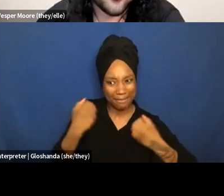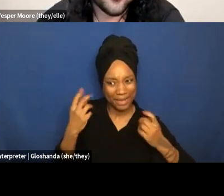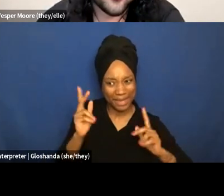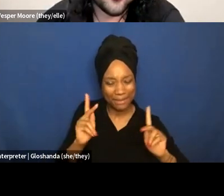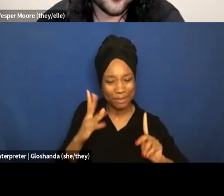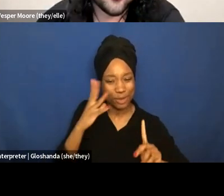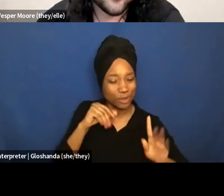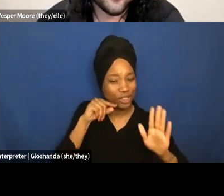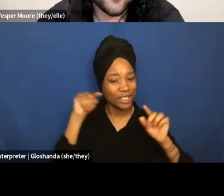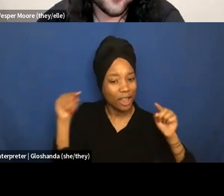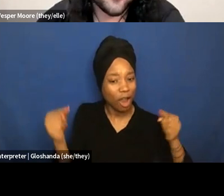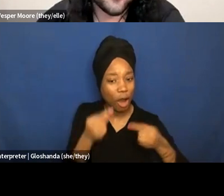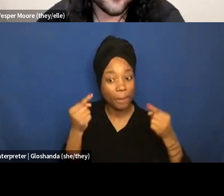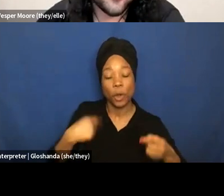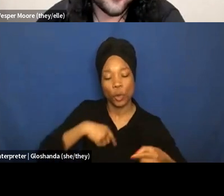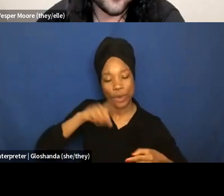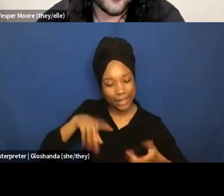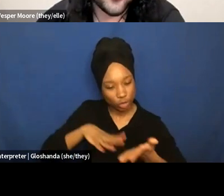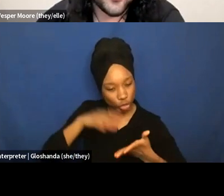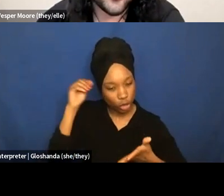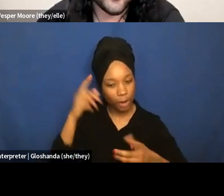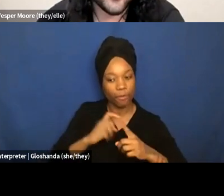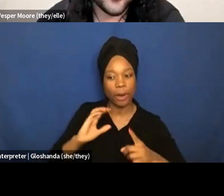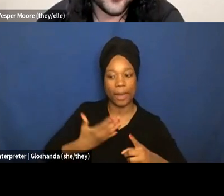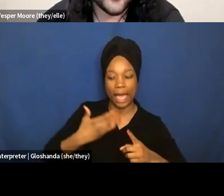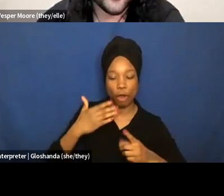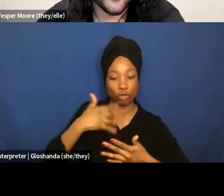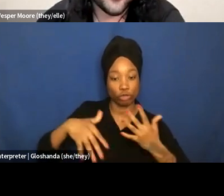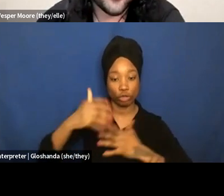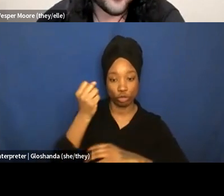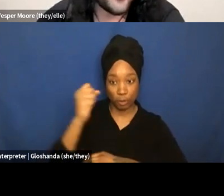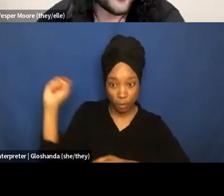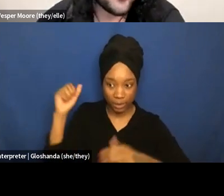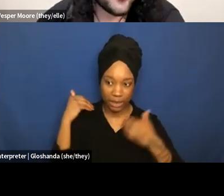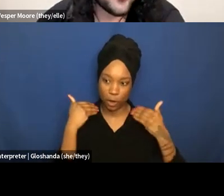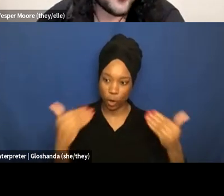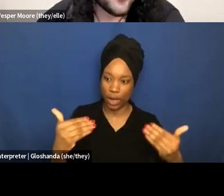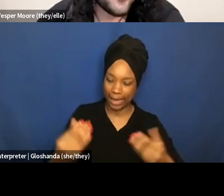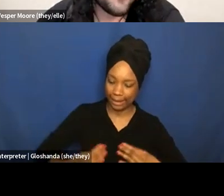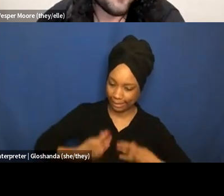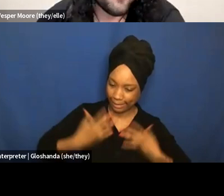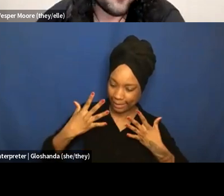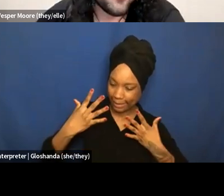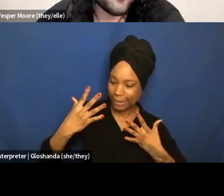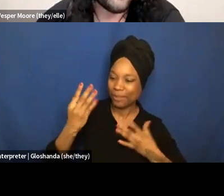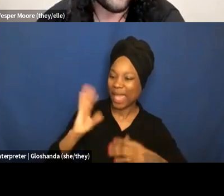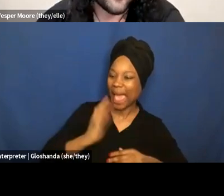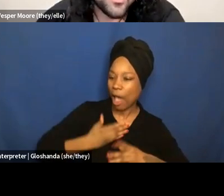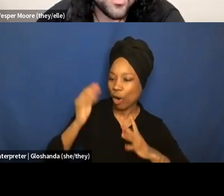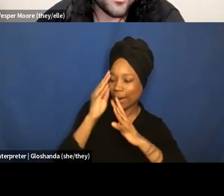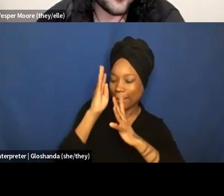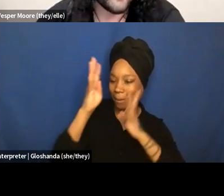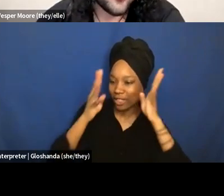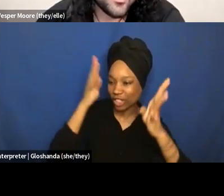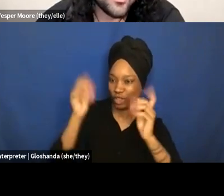learn from our social movements and then be able to, right, nourish our imaginations accordingly.